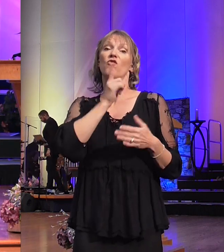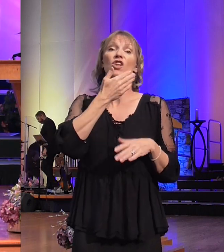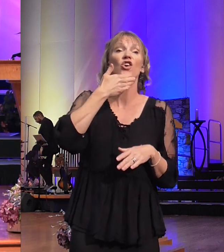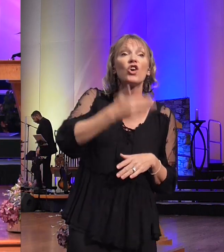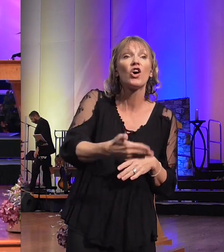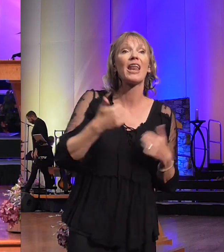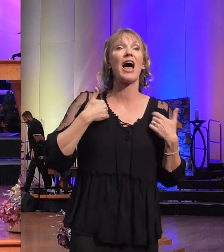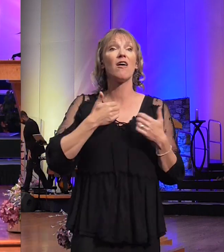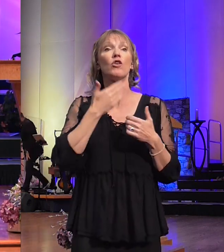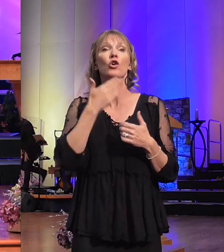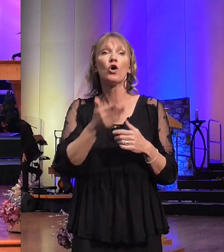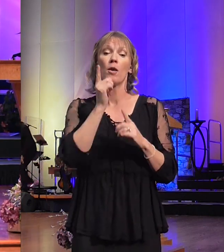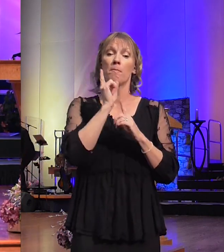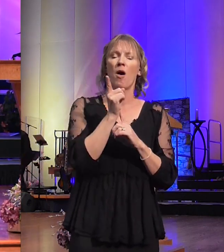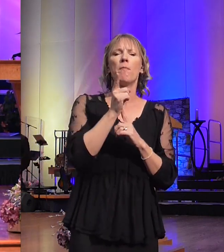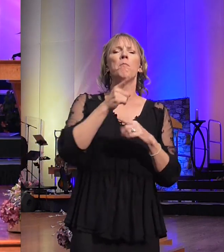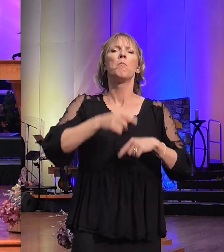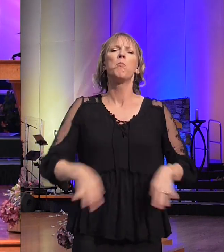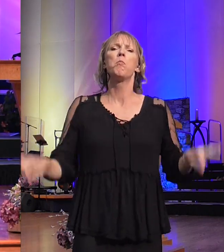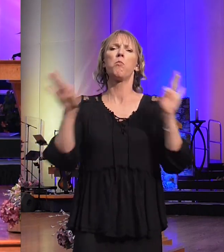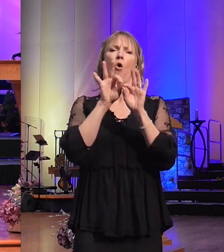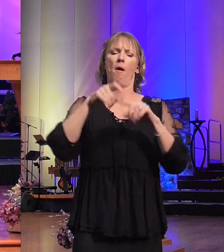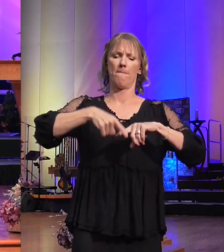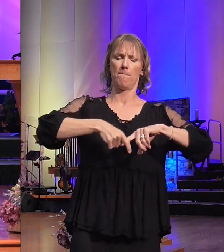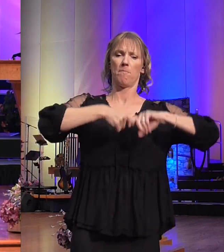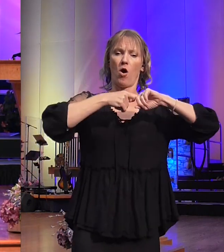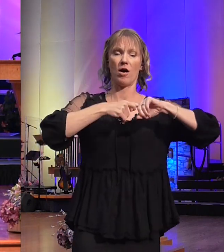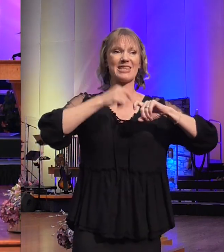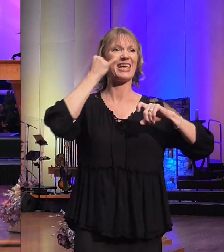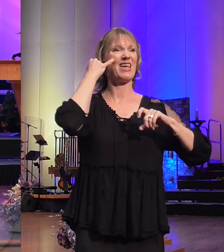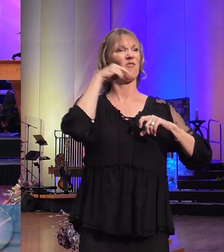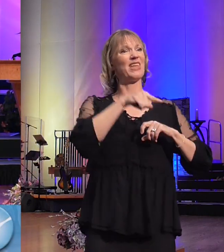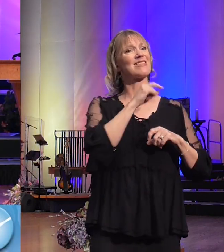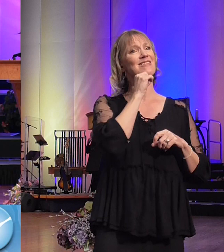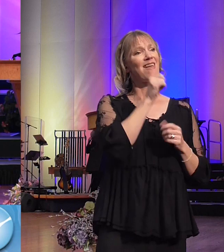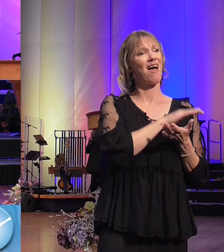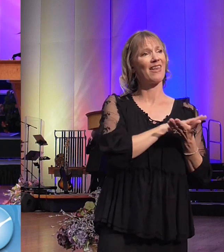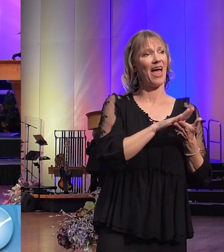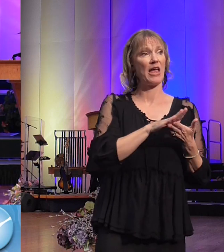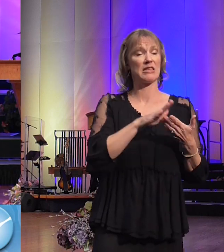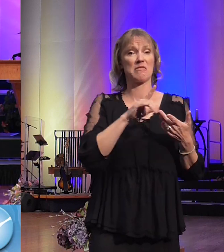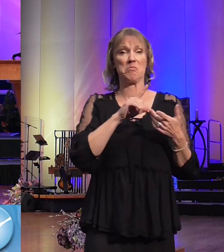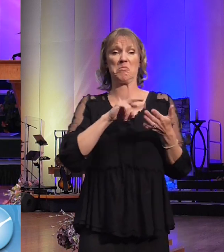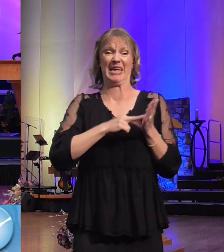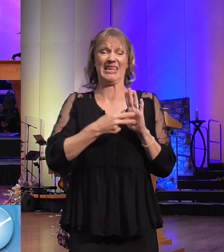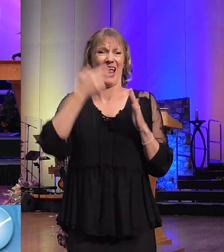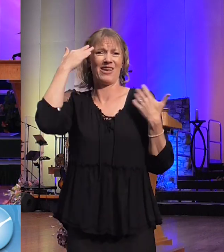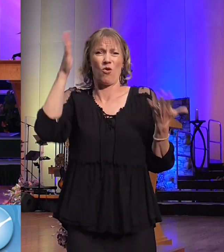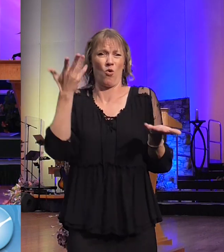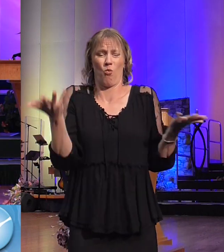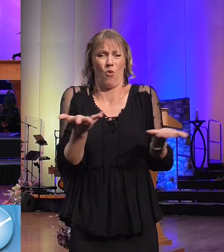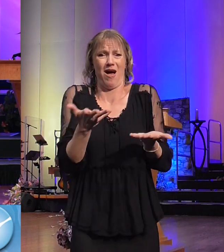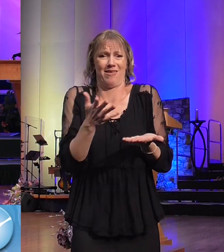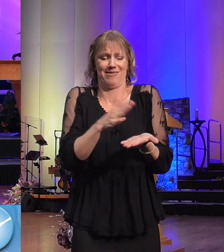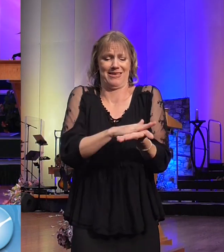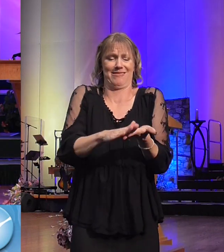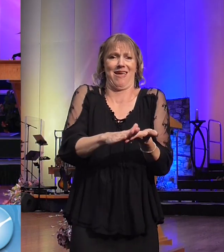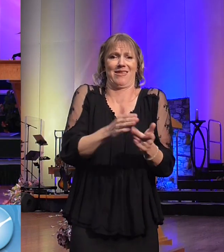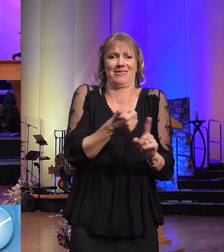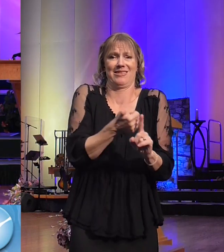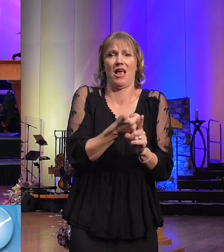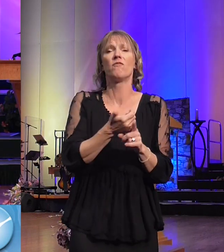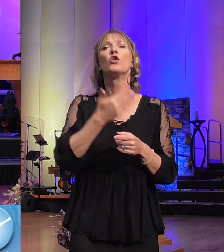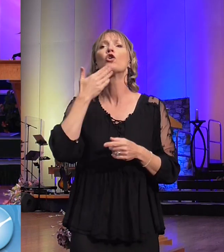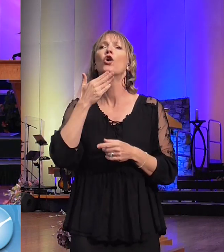moment, it's so important to pause and to say, if this isn't nice, I don't know what is. So it's so good to be